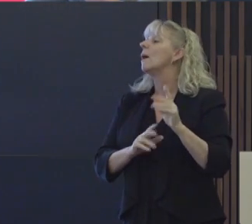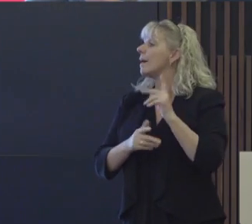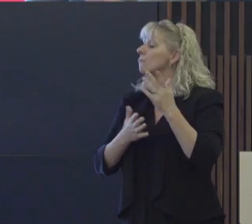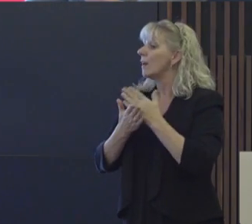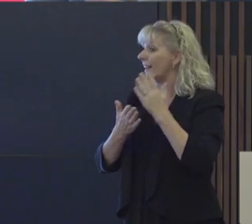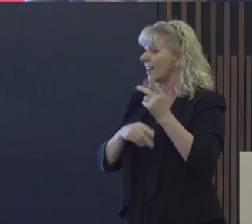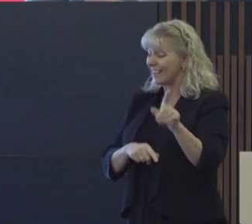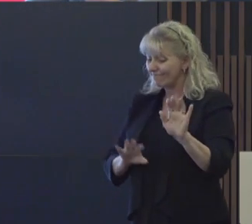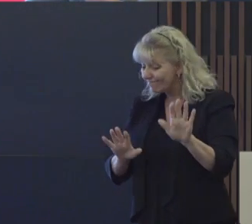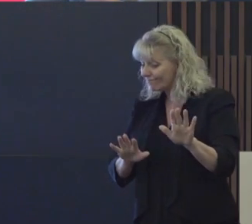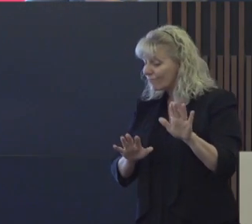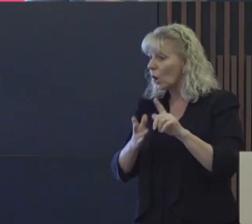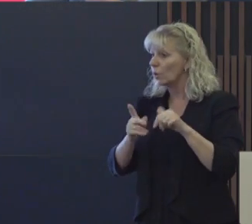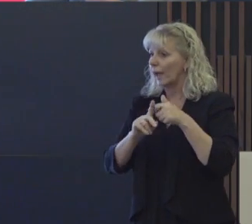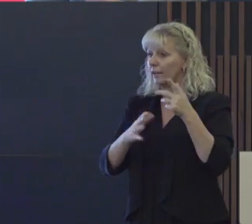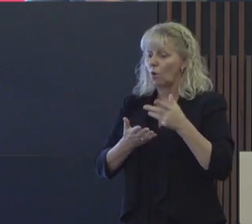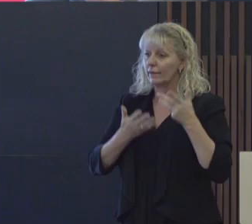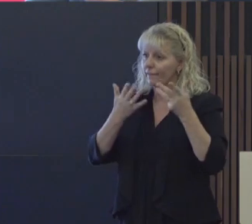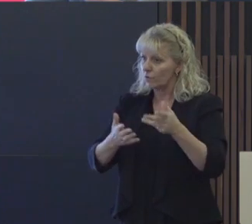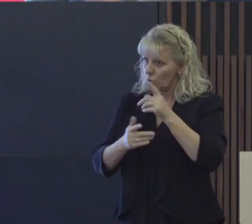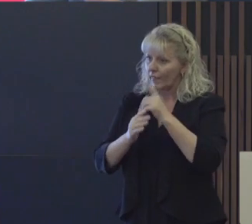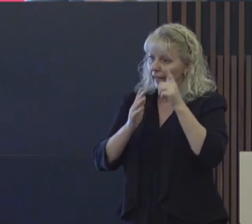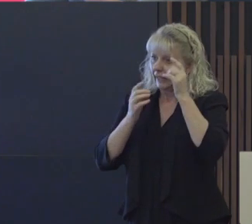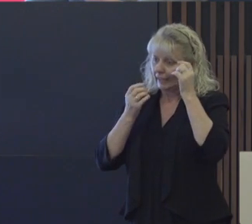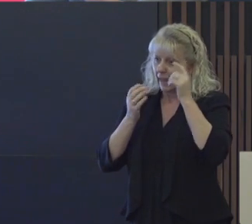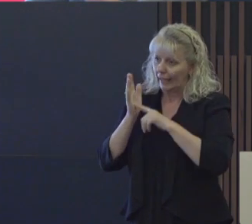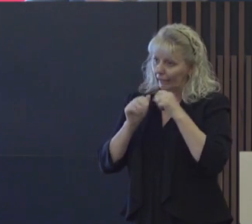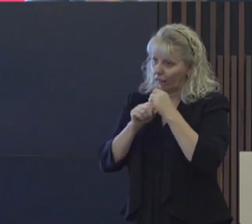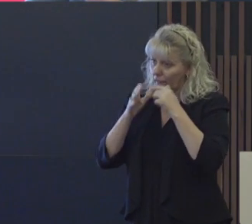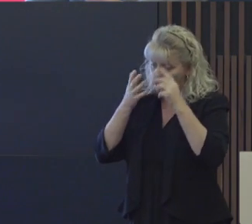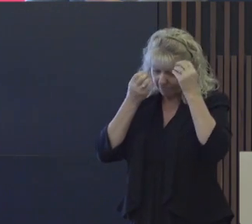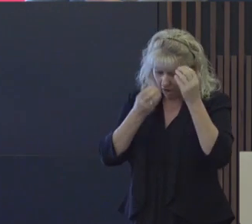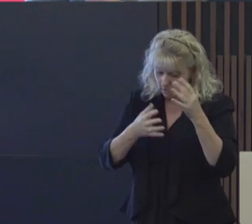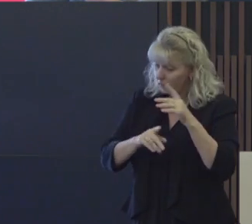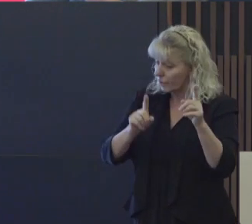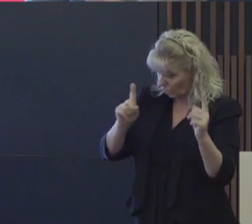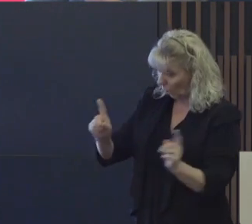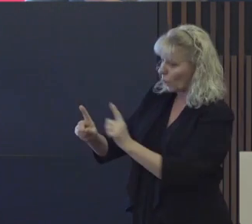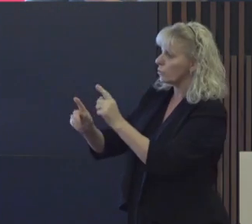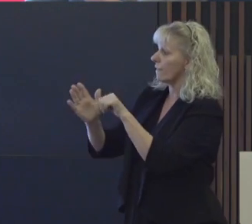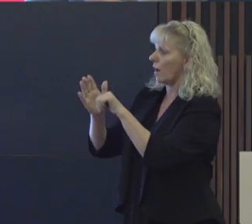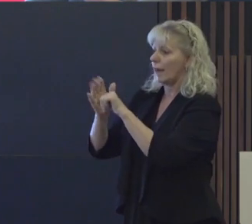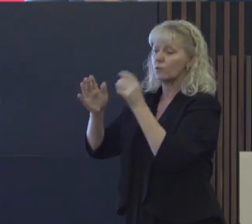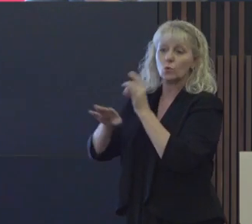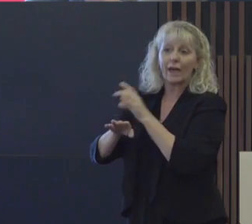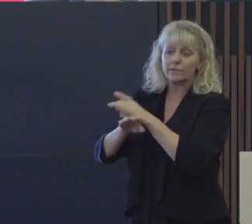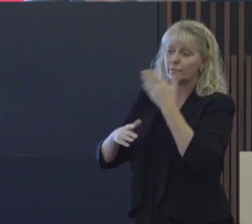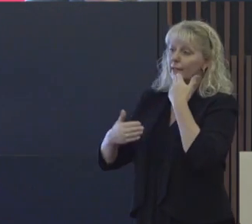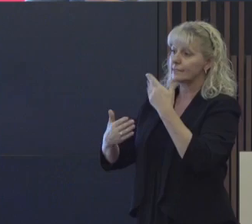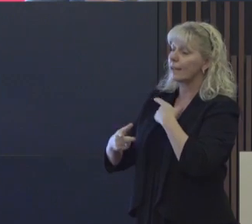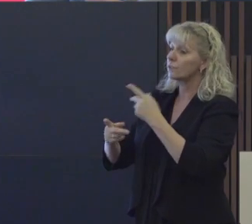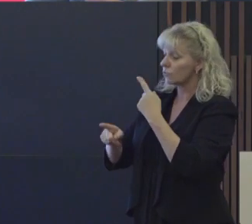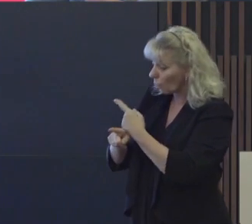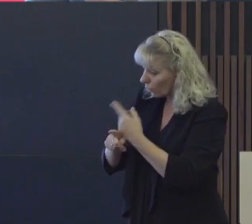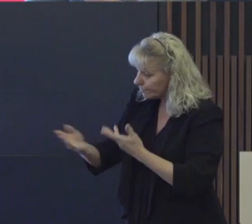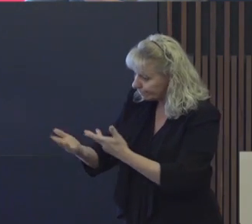to her, look, I'll give you I gave her the legal advice, then I said, look, you're going to the financial counsellor, go and speak